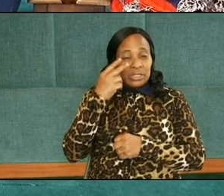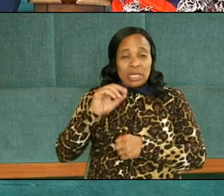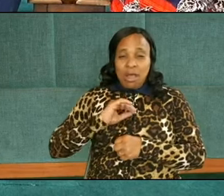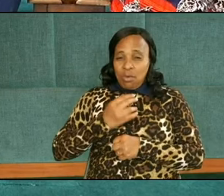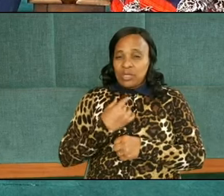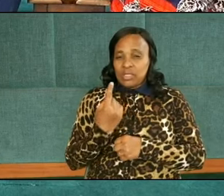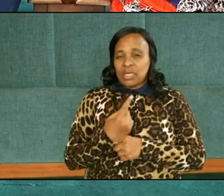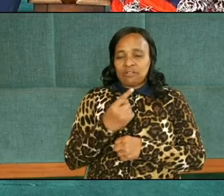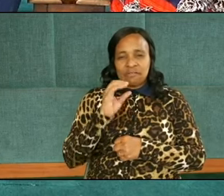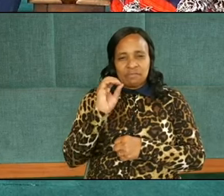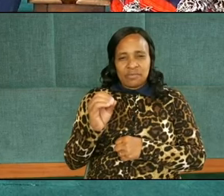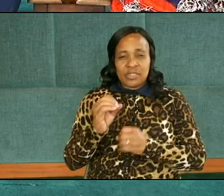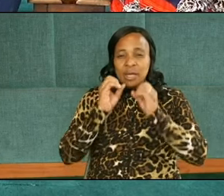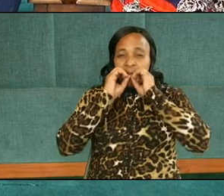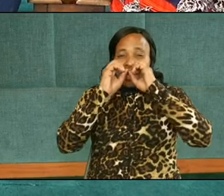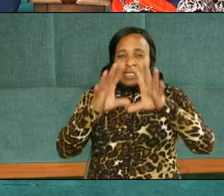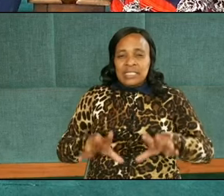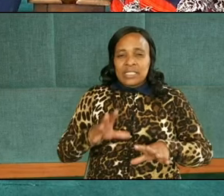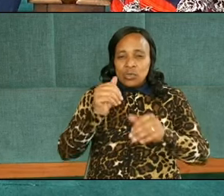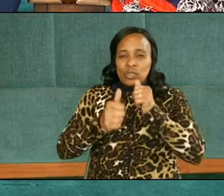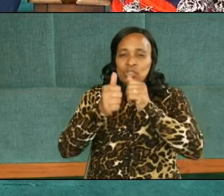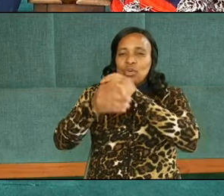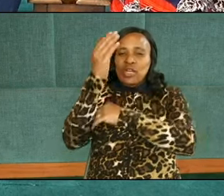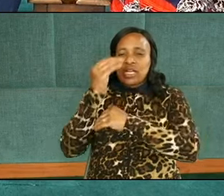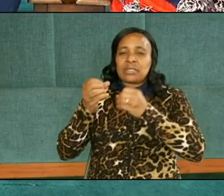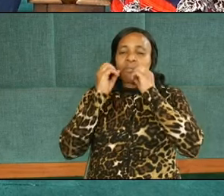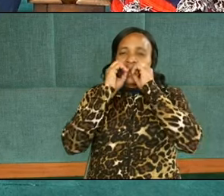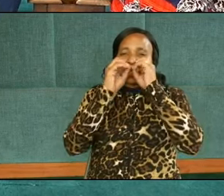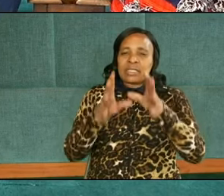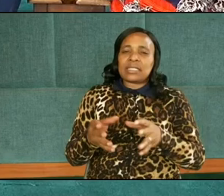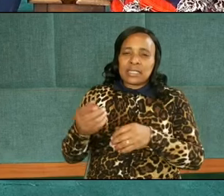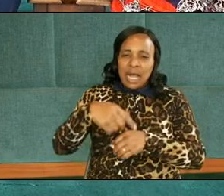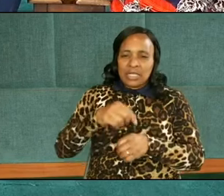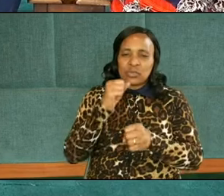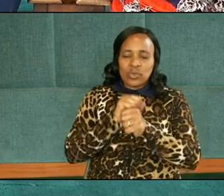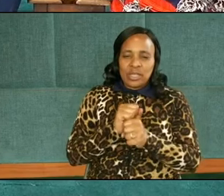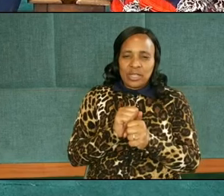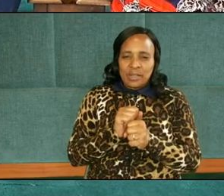ourselves and the blessings that God has given us. And then also,